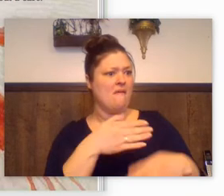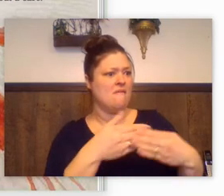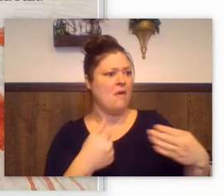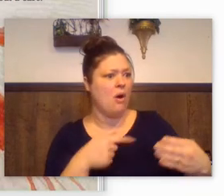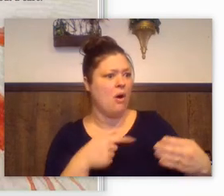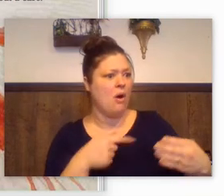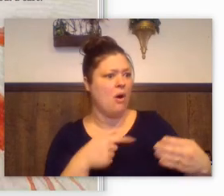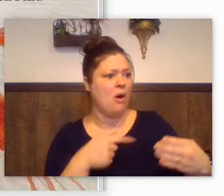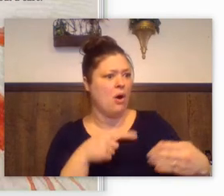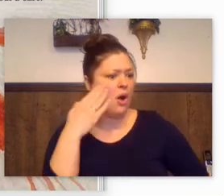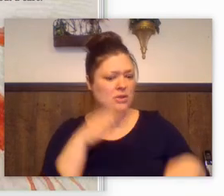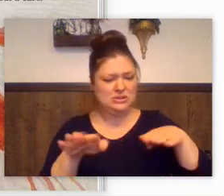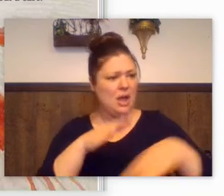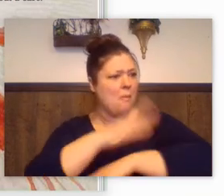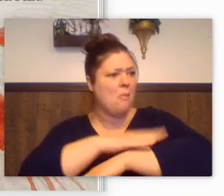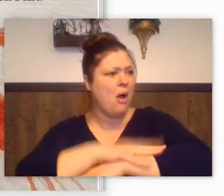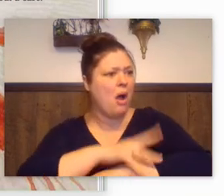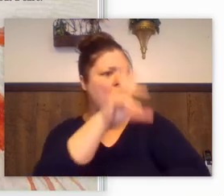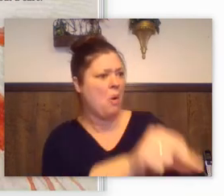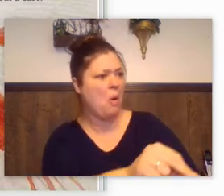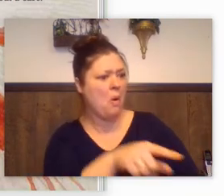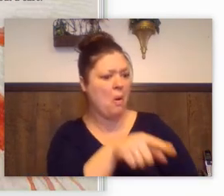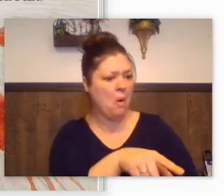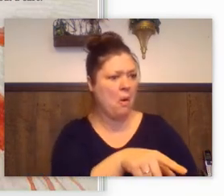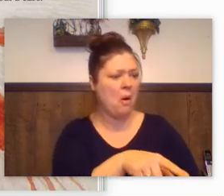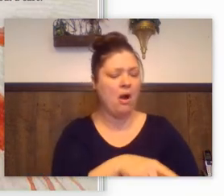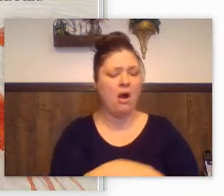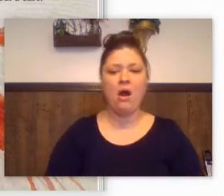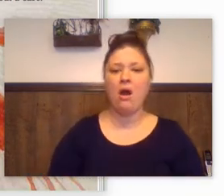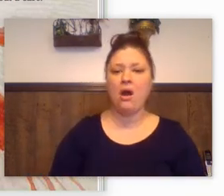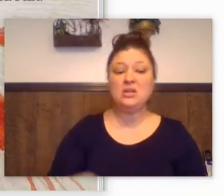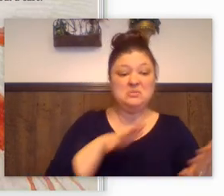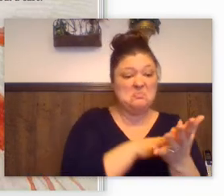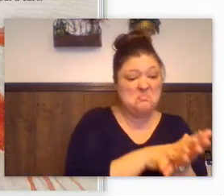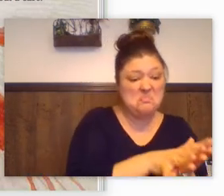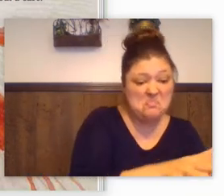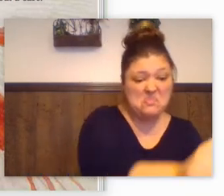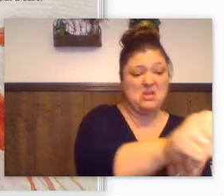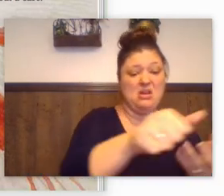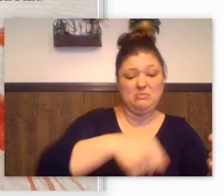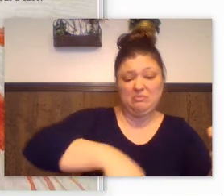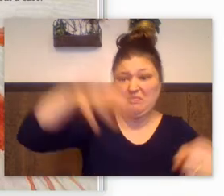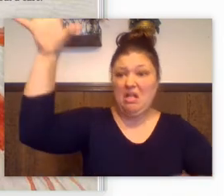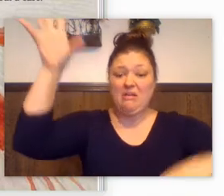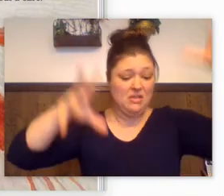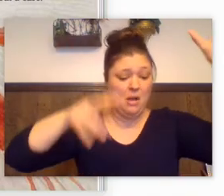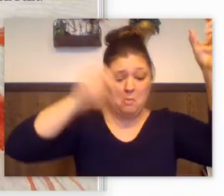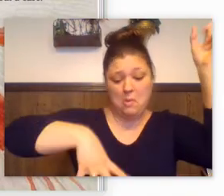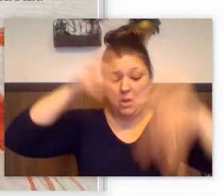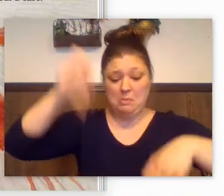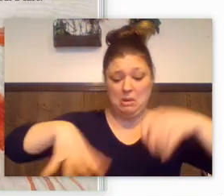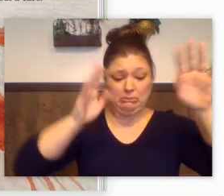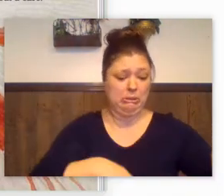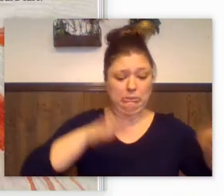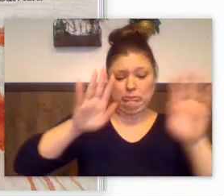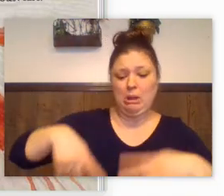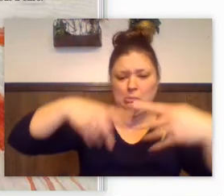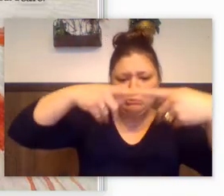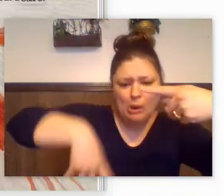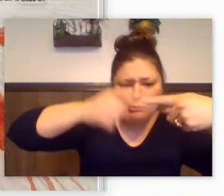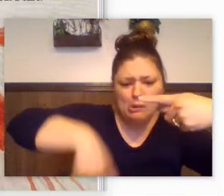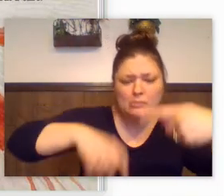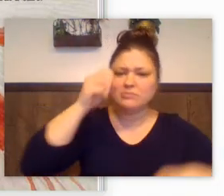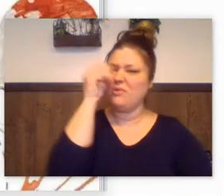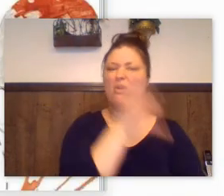manners. No, this messy thing smeared and spilled and flung and clumped and dripped without